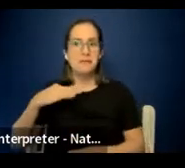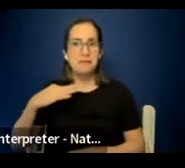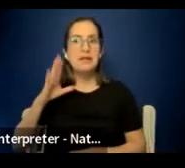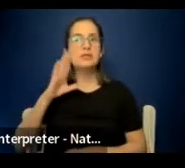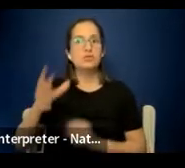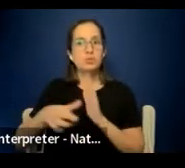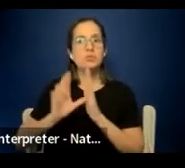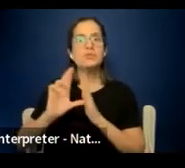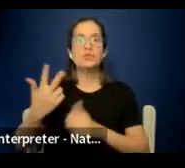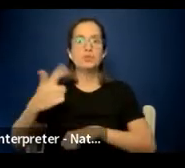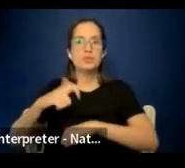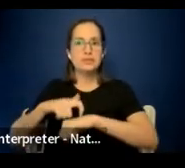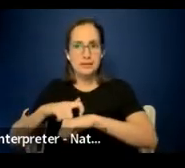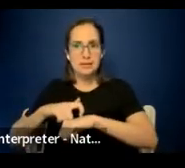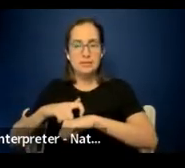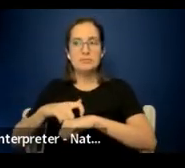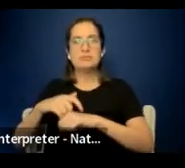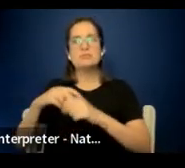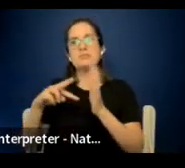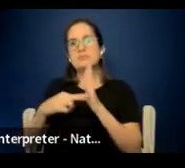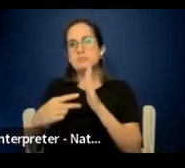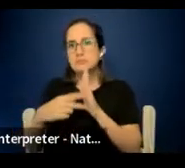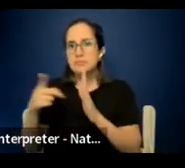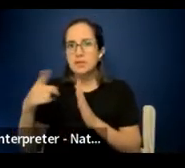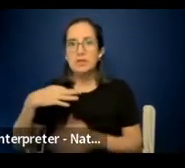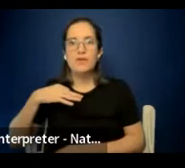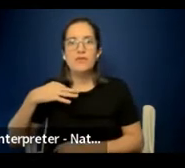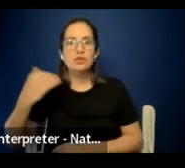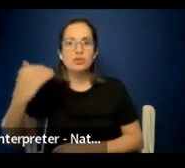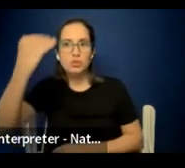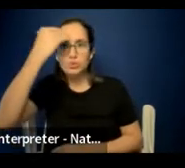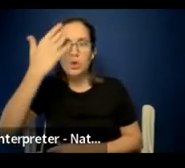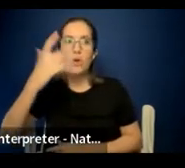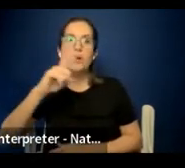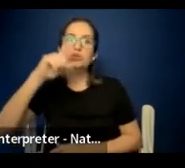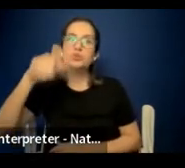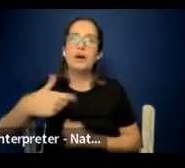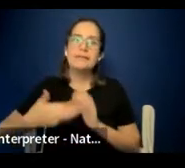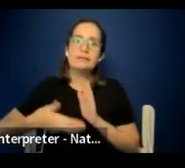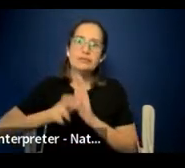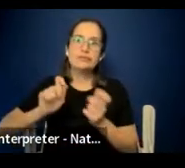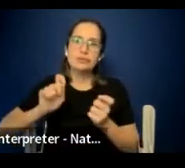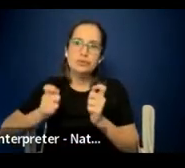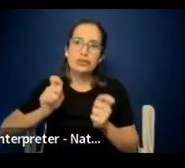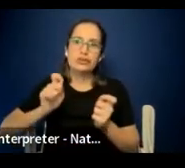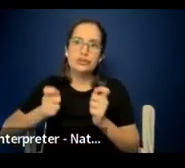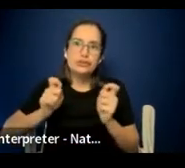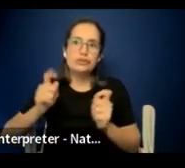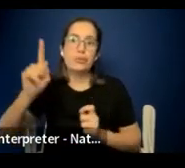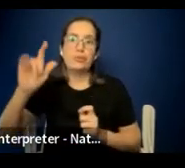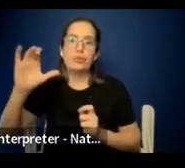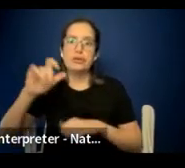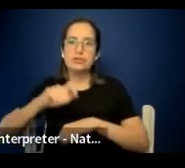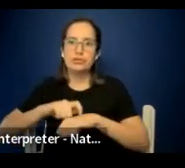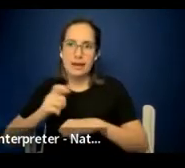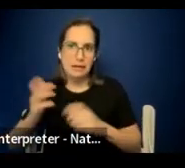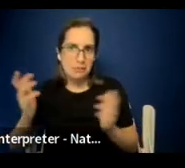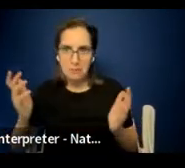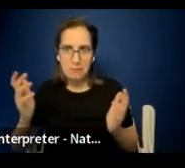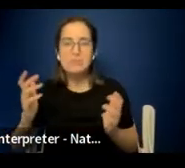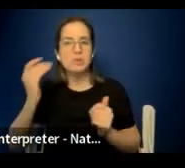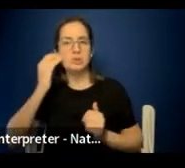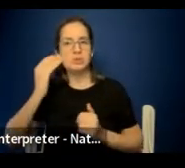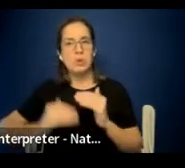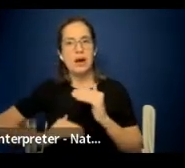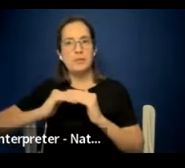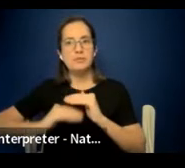going to be, you know, just revising 100 times. You know, and on the flip side, to be respectful to the volunteer,